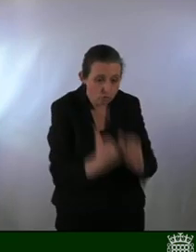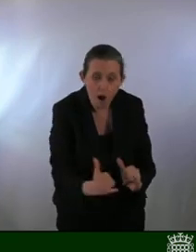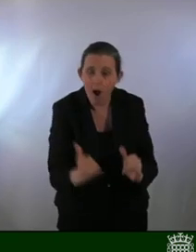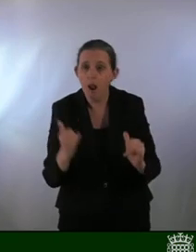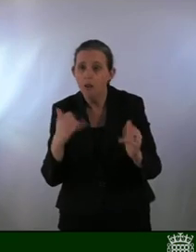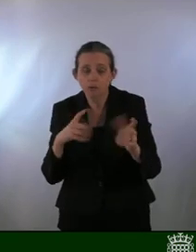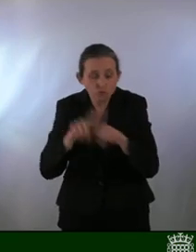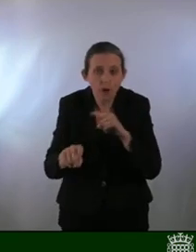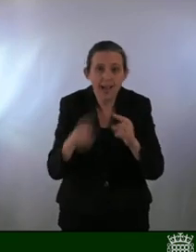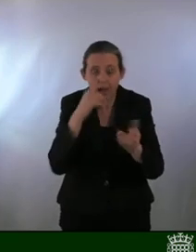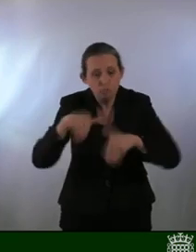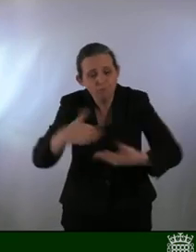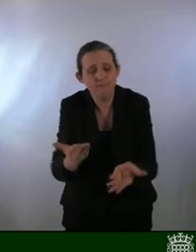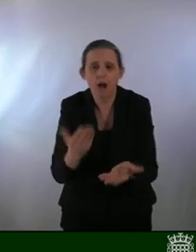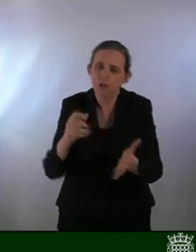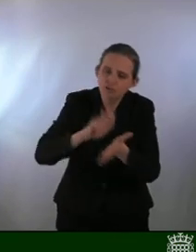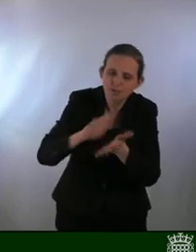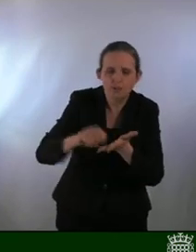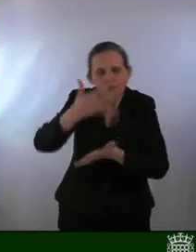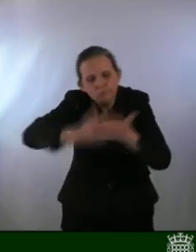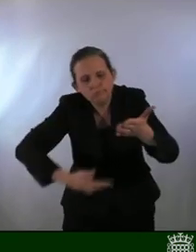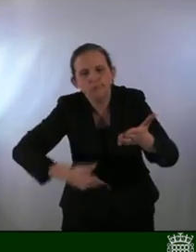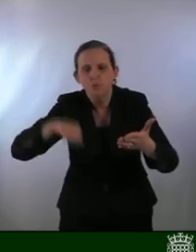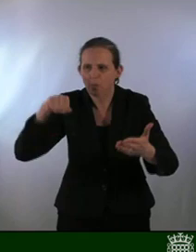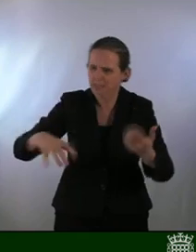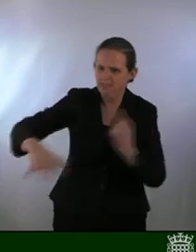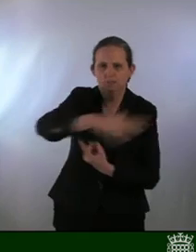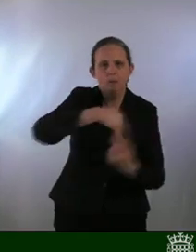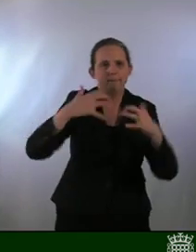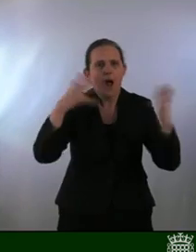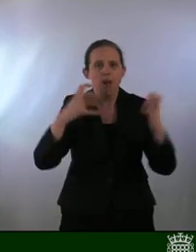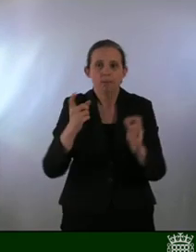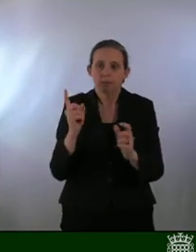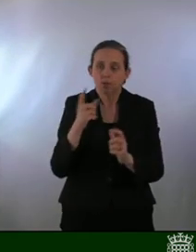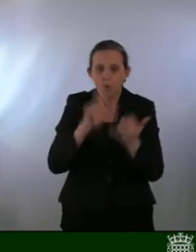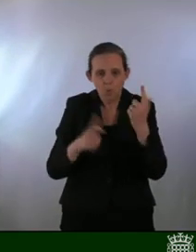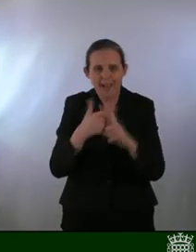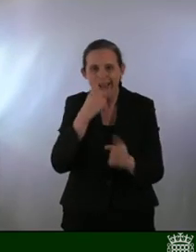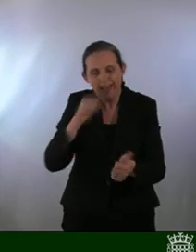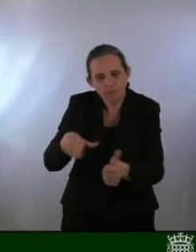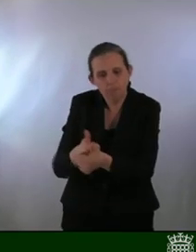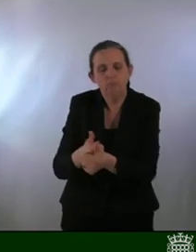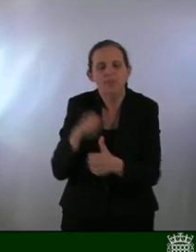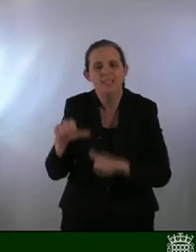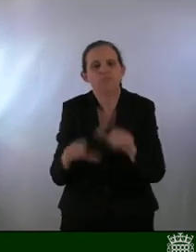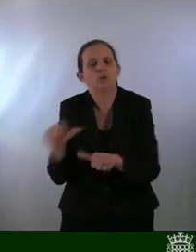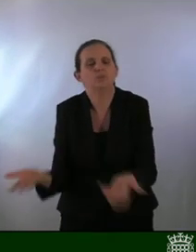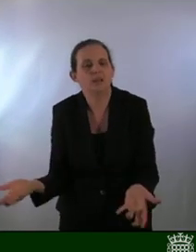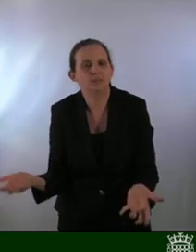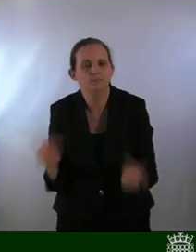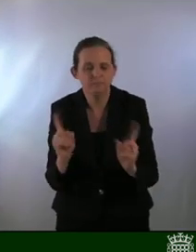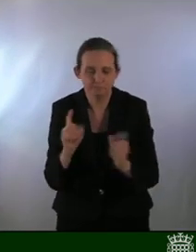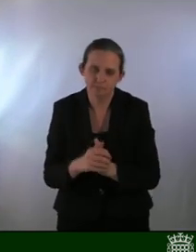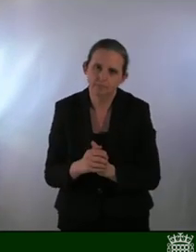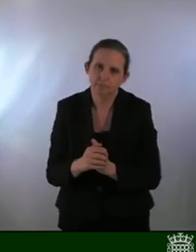across the globe. Can he provide a written statement to the House on what capacity the UK has to assist in this process? Turning